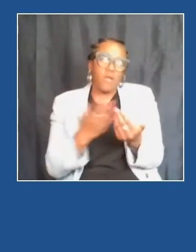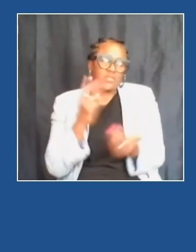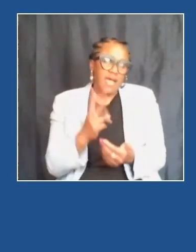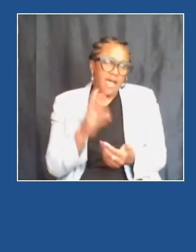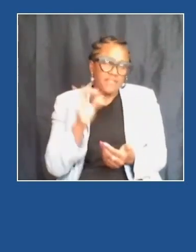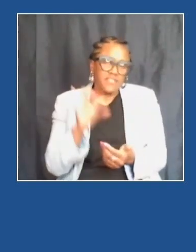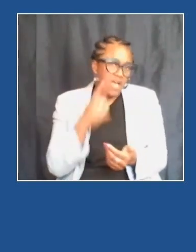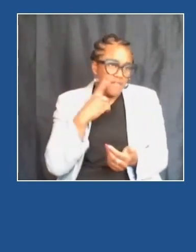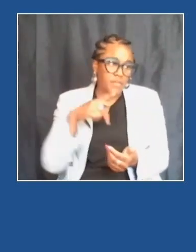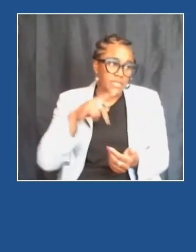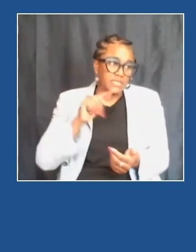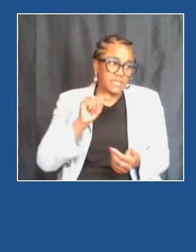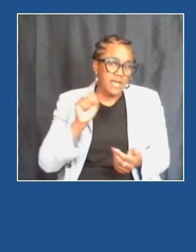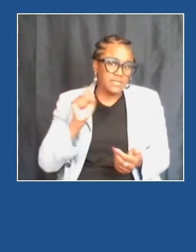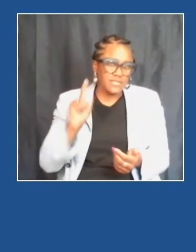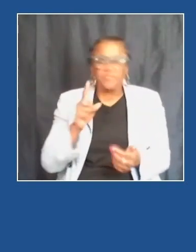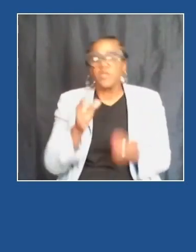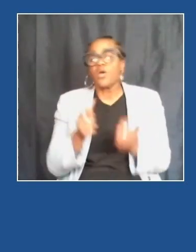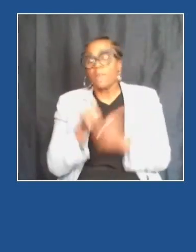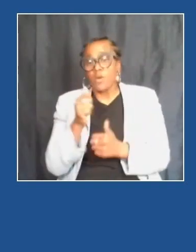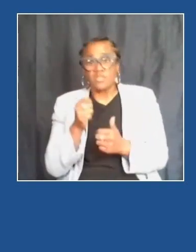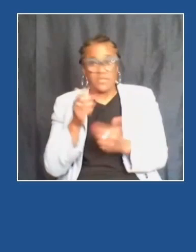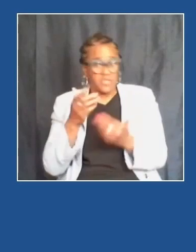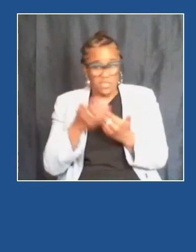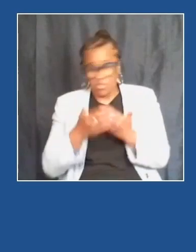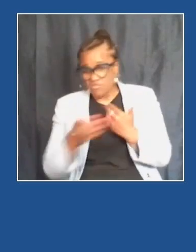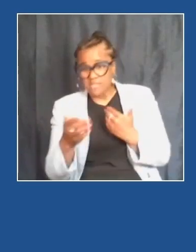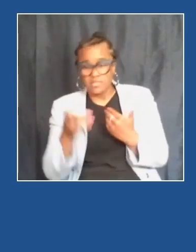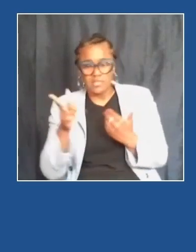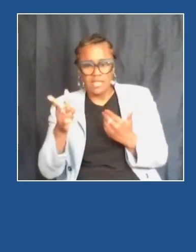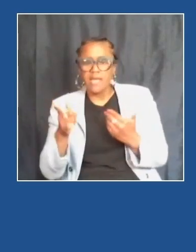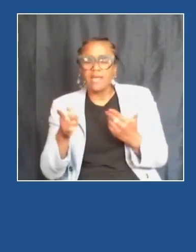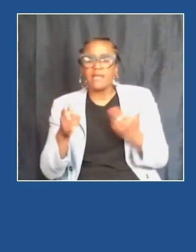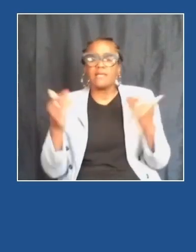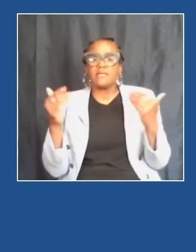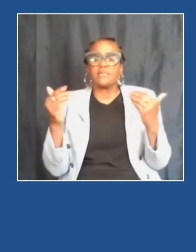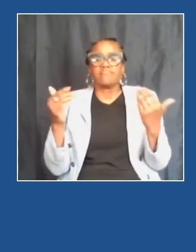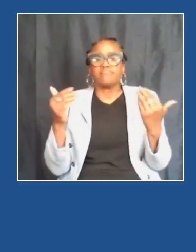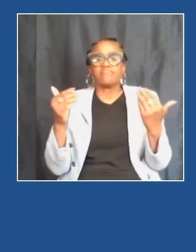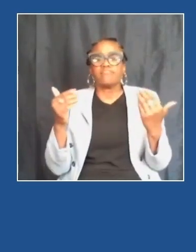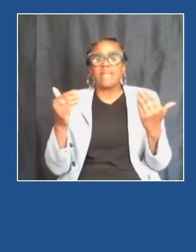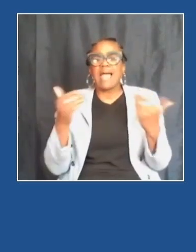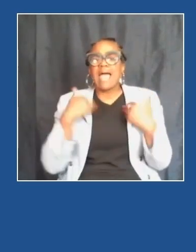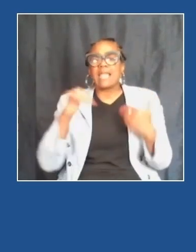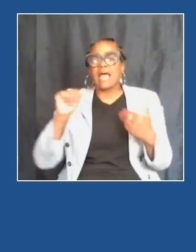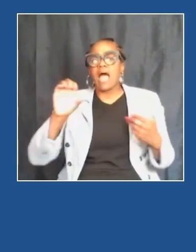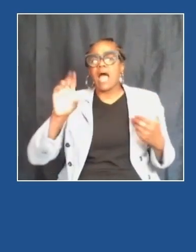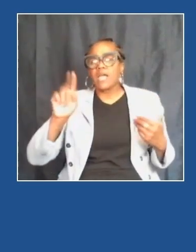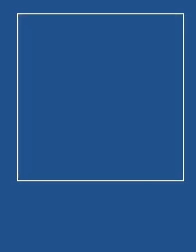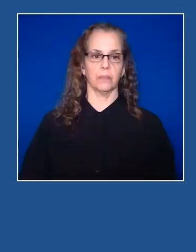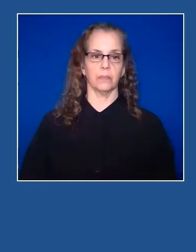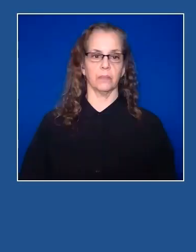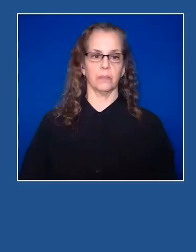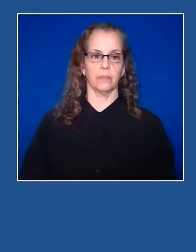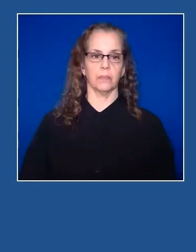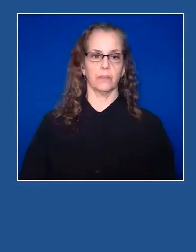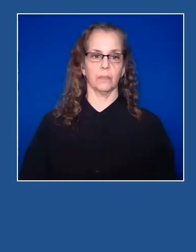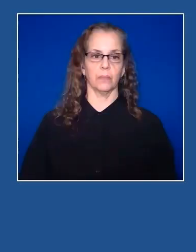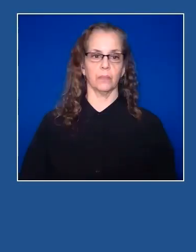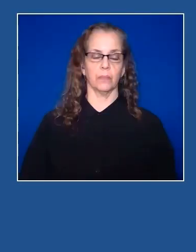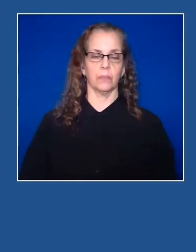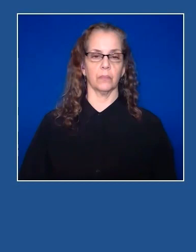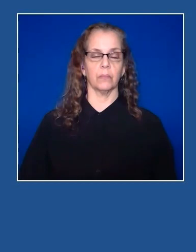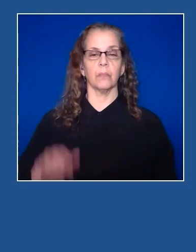for PTSD, and most of the rest met criteria for what we call acute stress disorder. All that means is that it's